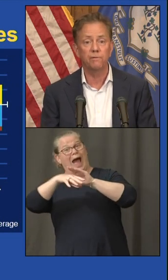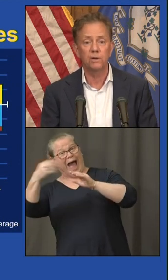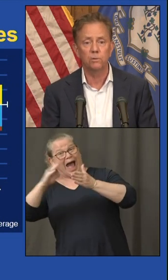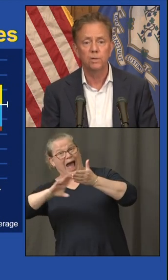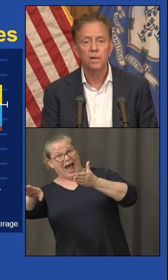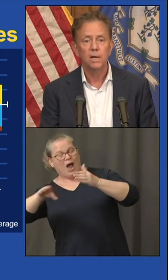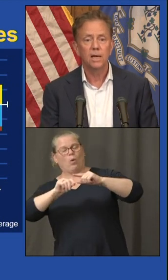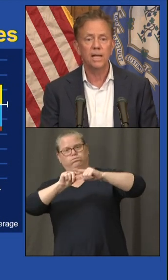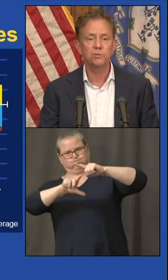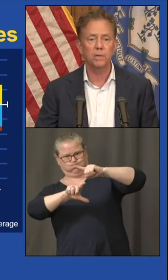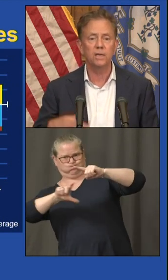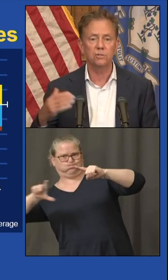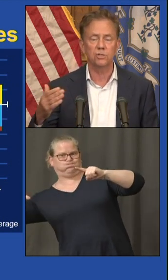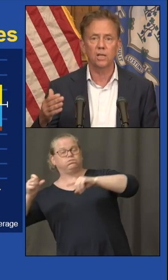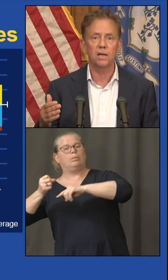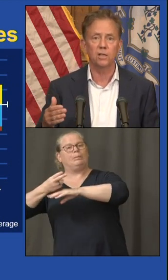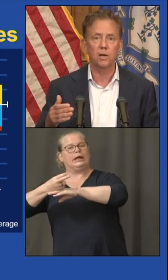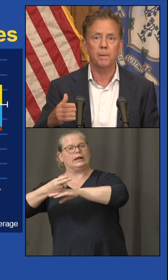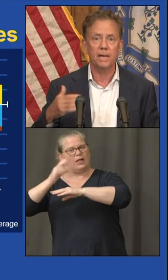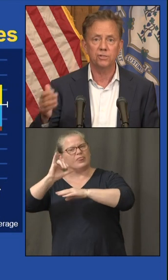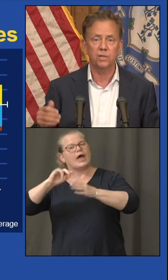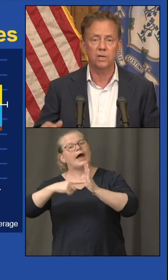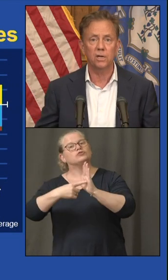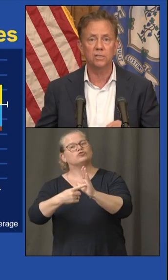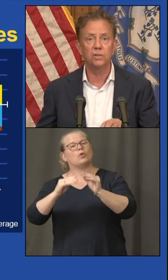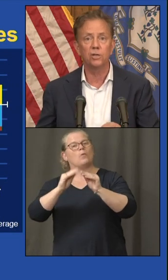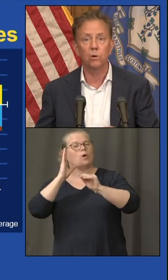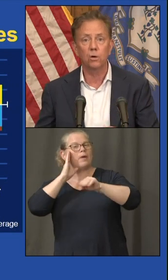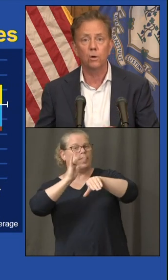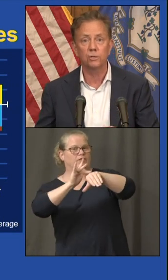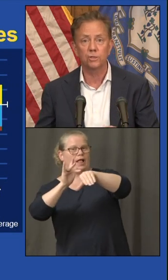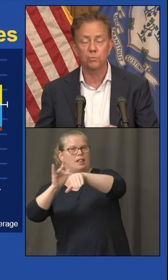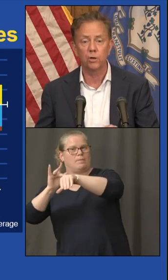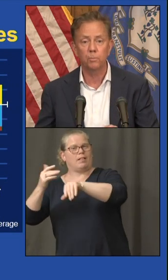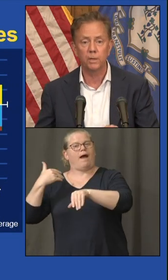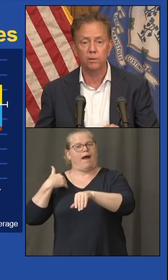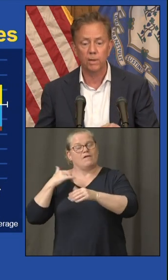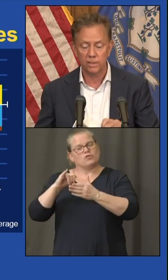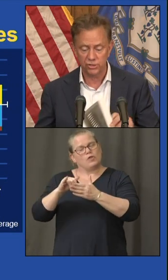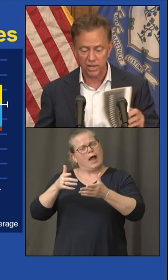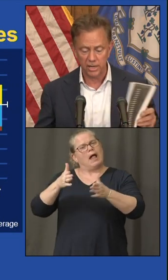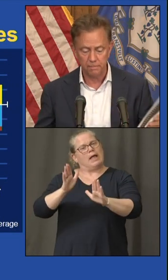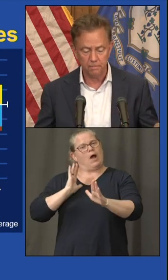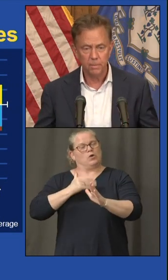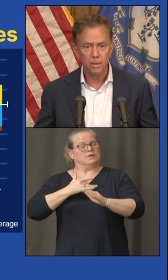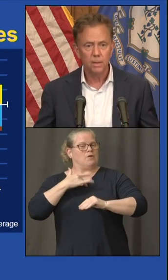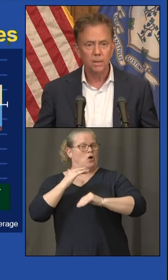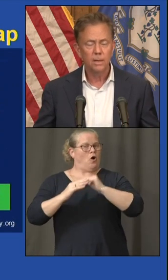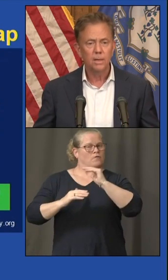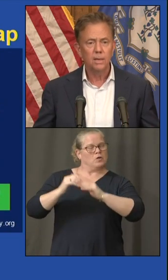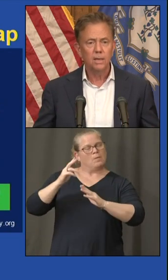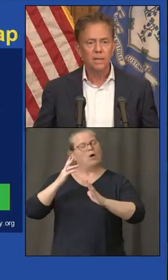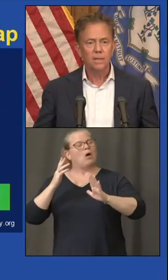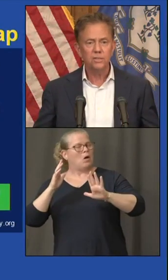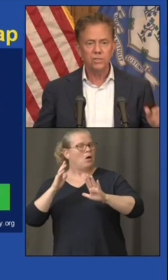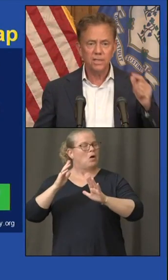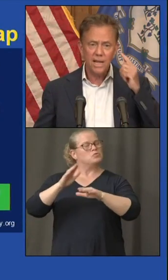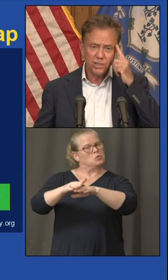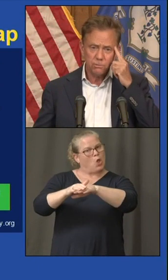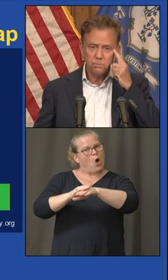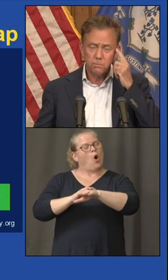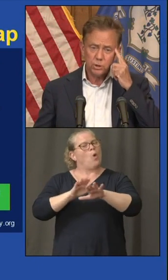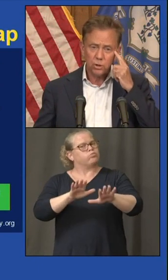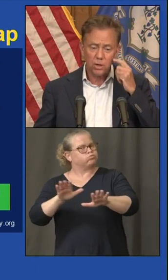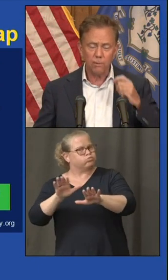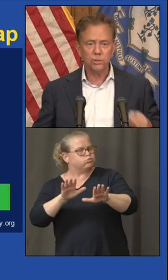that are filled. And that's what gives us a lot of the capacity to continue our cautious reopening around the state. This